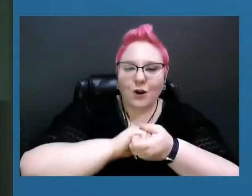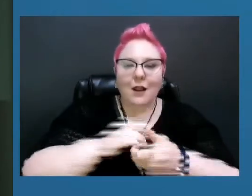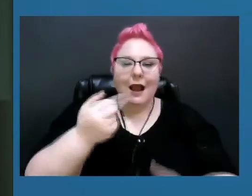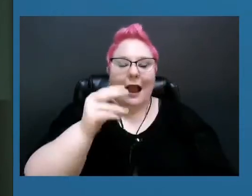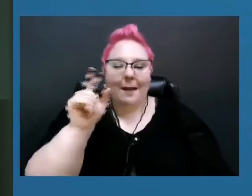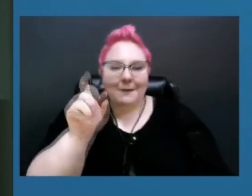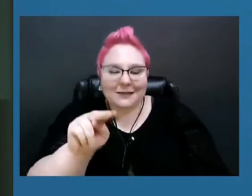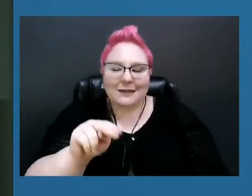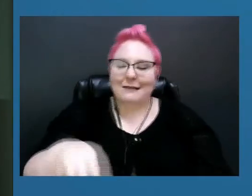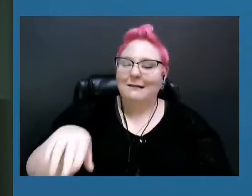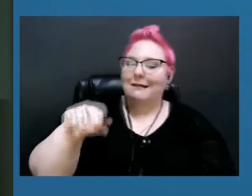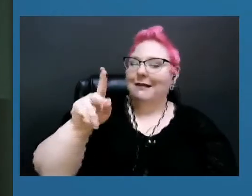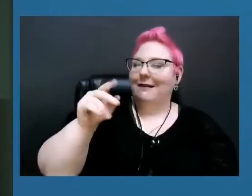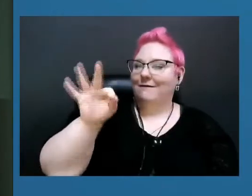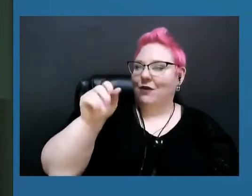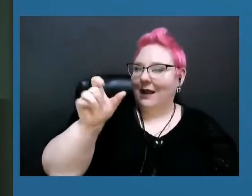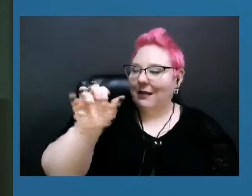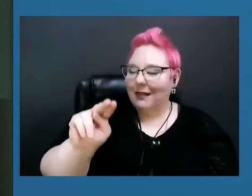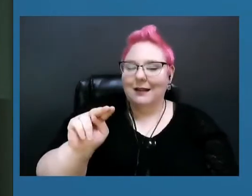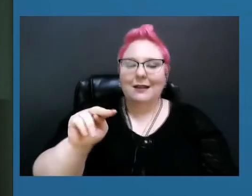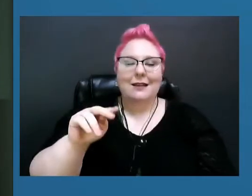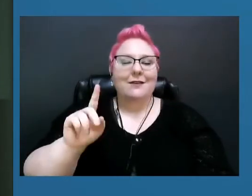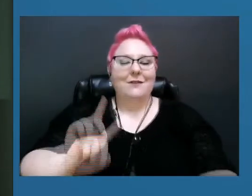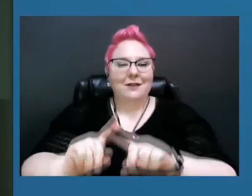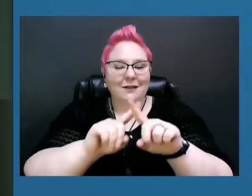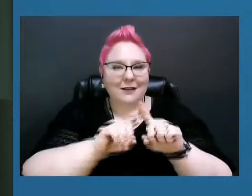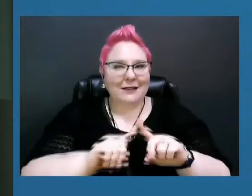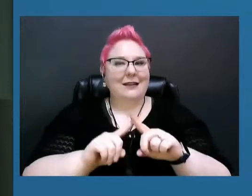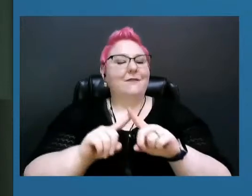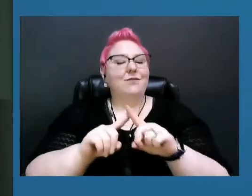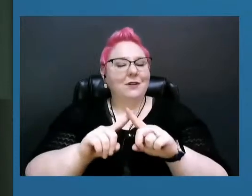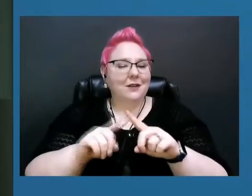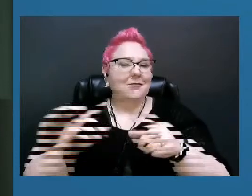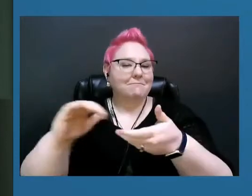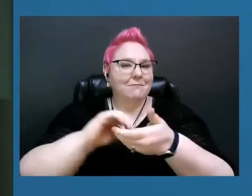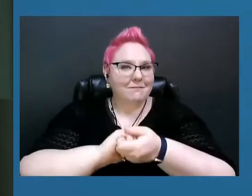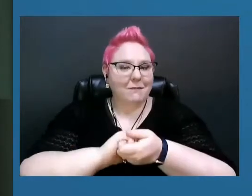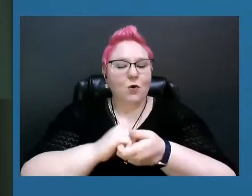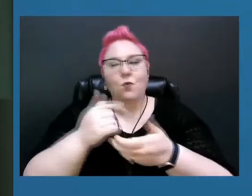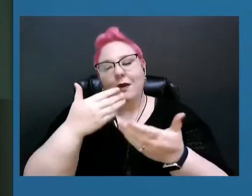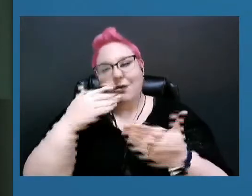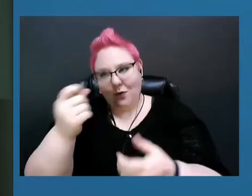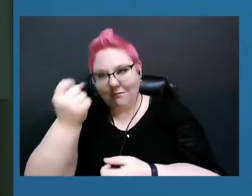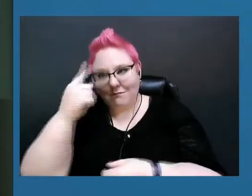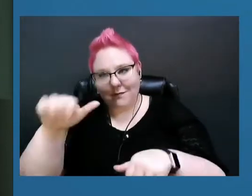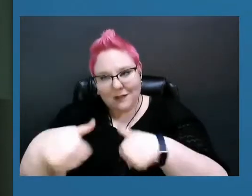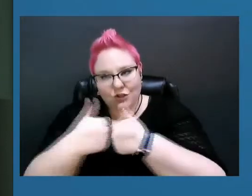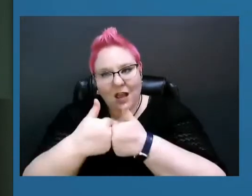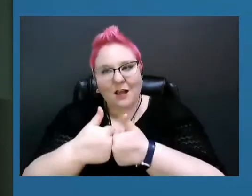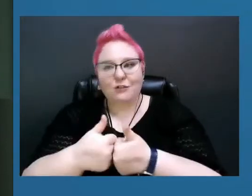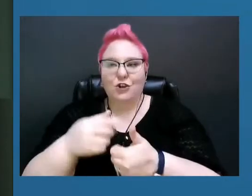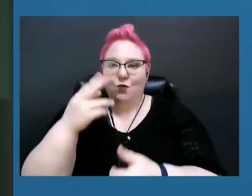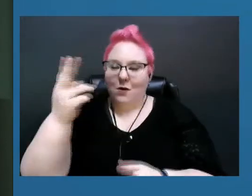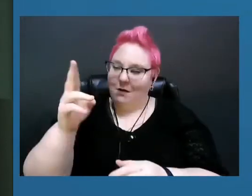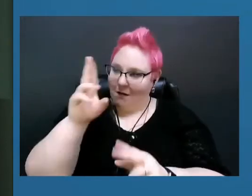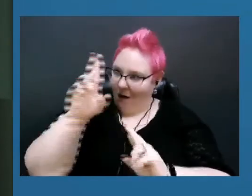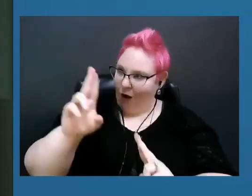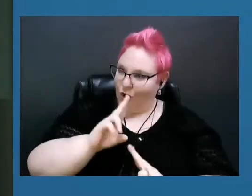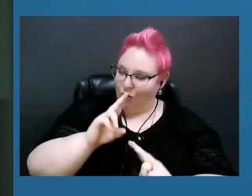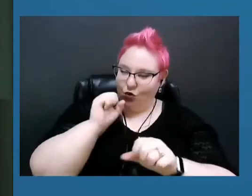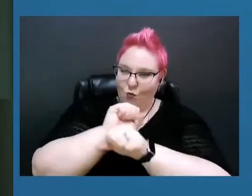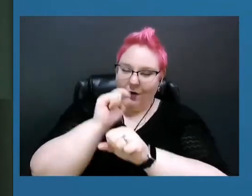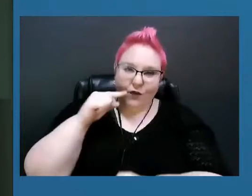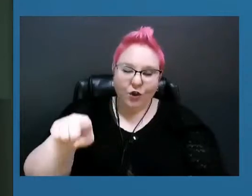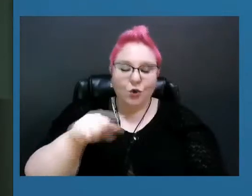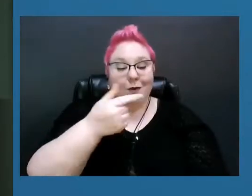Franklin County, our partners in Tupper Lake and in Saranac Lake. We understand the challenge, and we're honored to work on your behalf. I also want to thank Gary Douglas